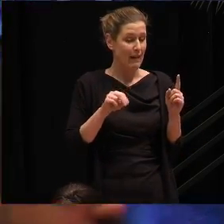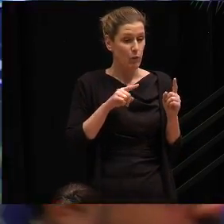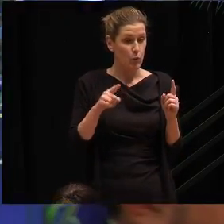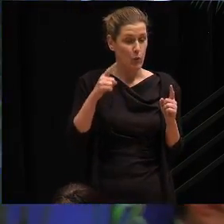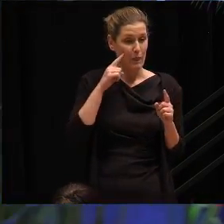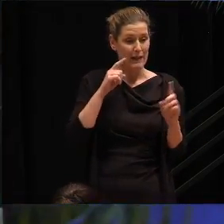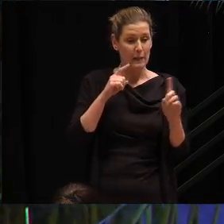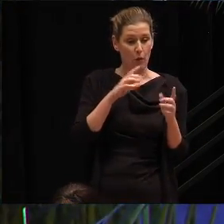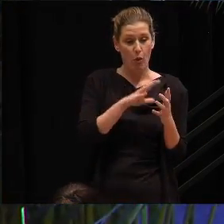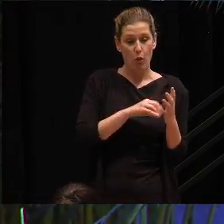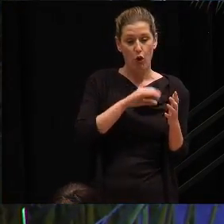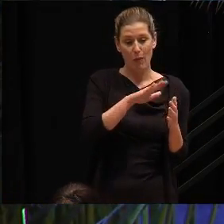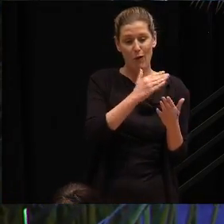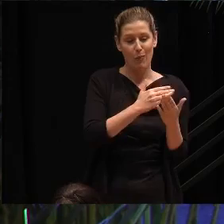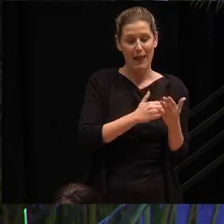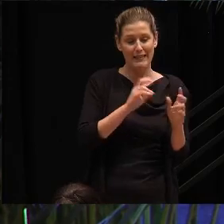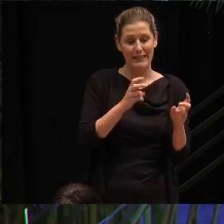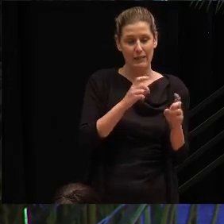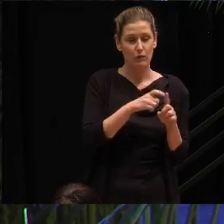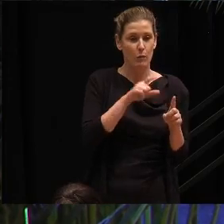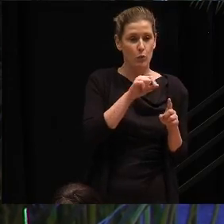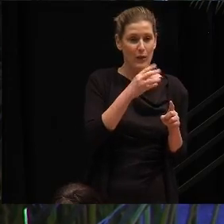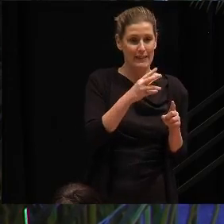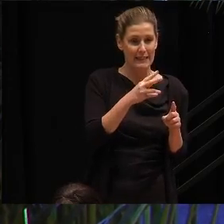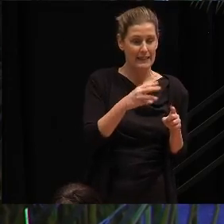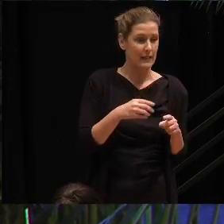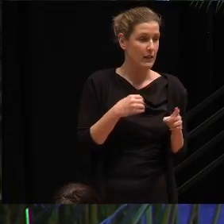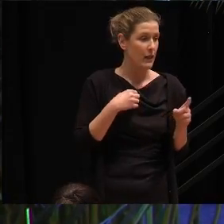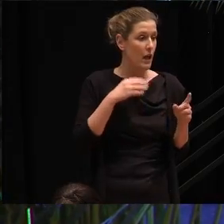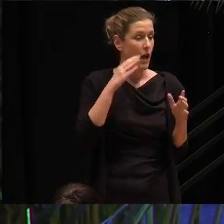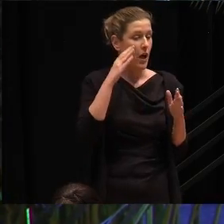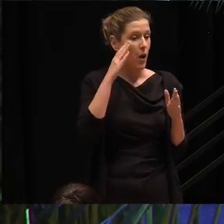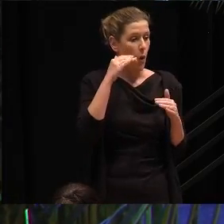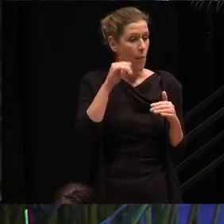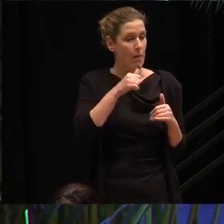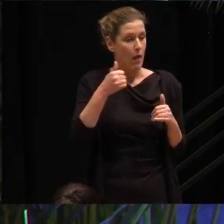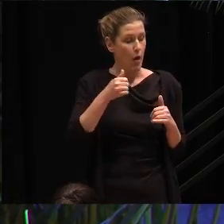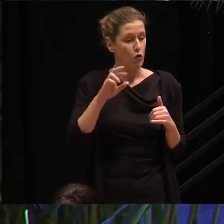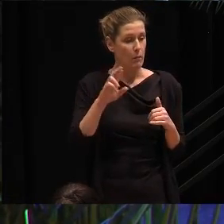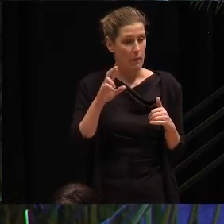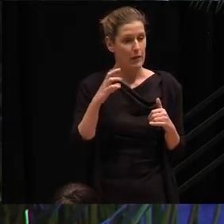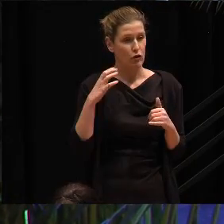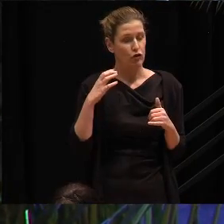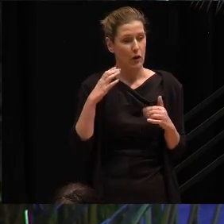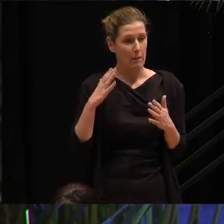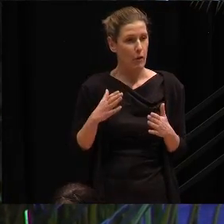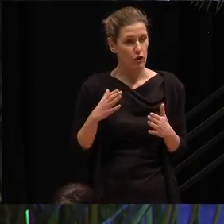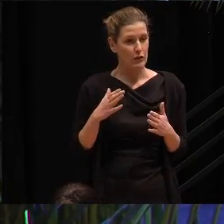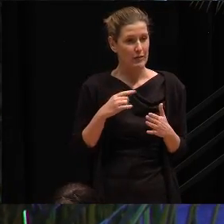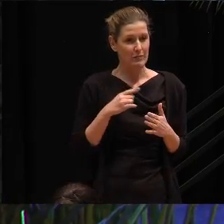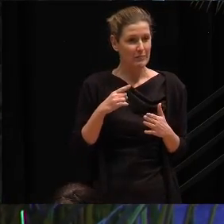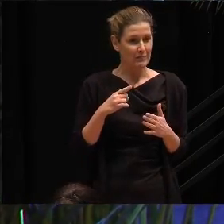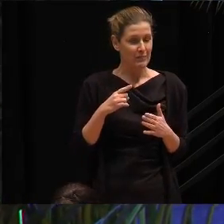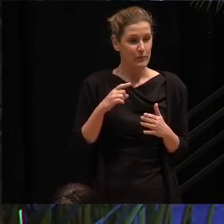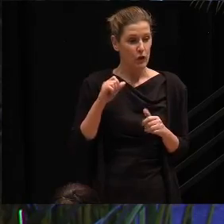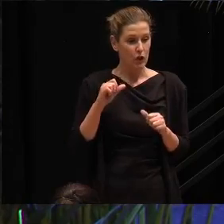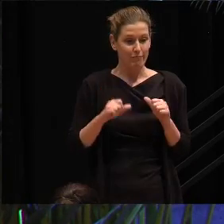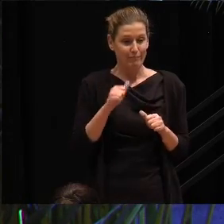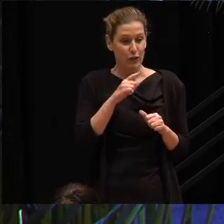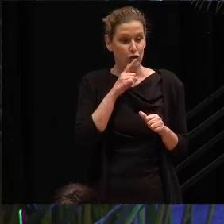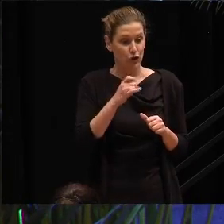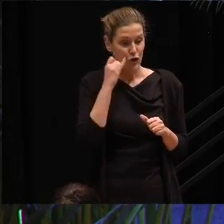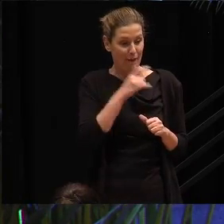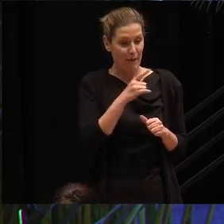from 2016? Well, I hope that the other Republican chairmen share your being unsure about whether they're engaged or not, because they're going to find